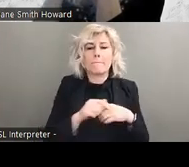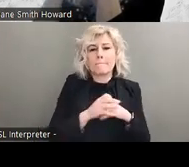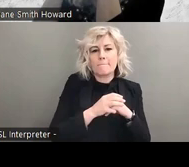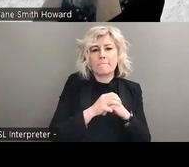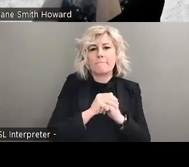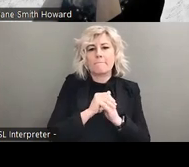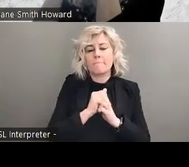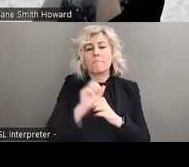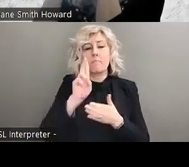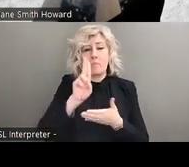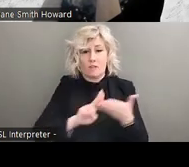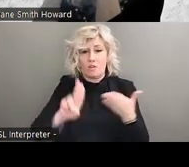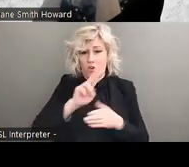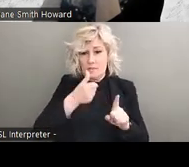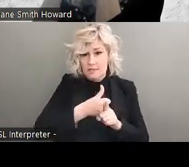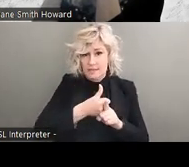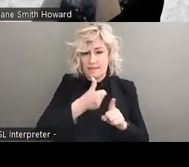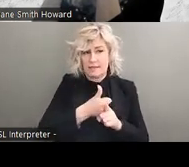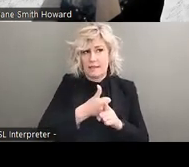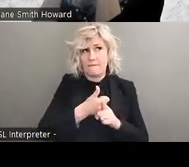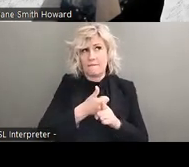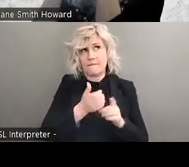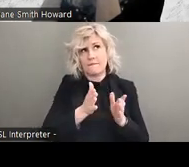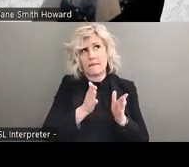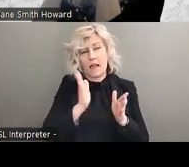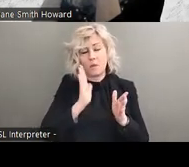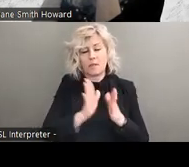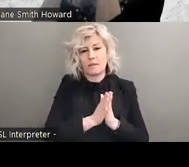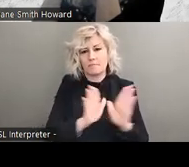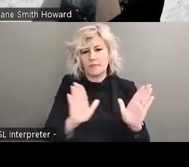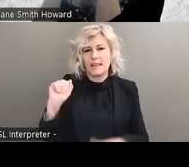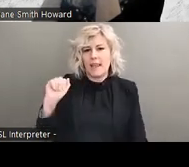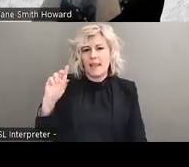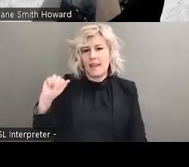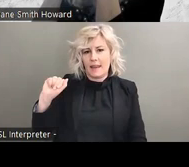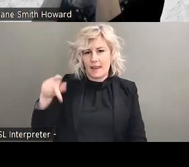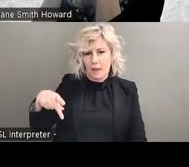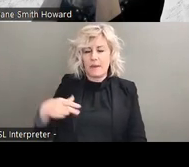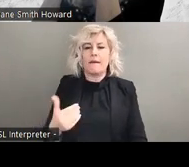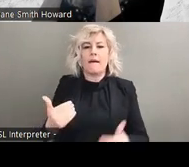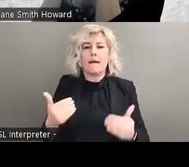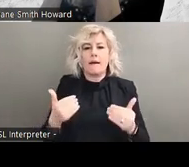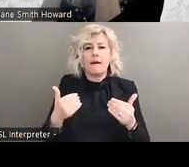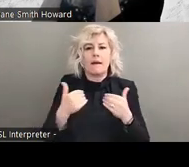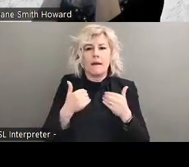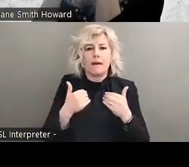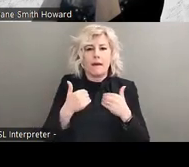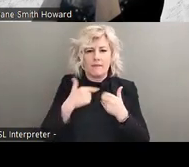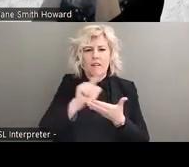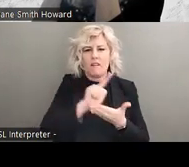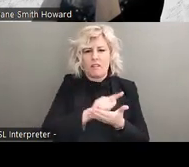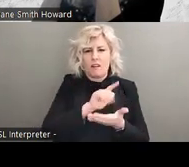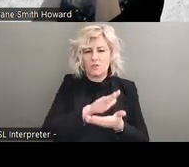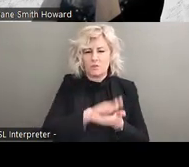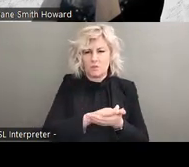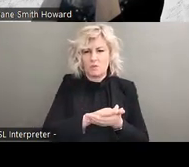The university itself, and I'll just say broadly, an ADAP, for instance, we have a law school at University of